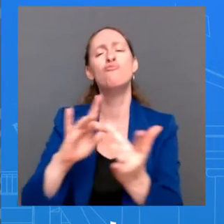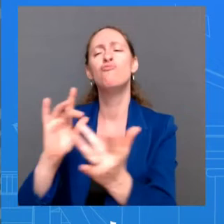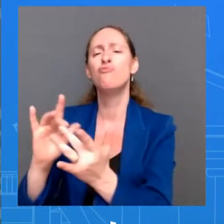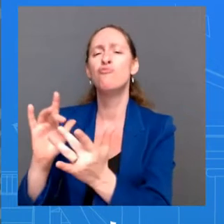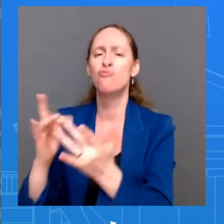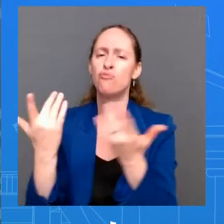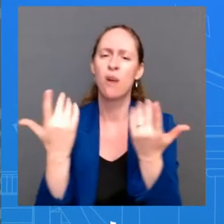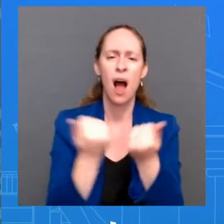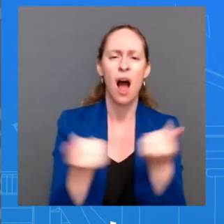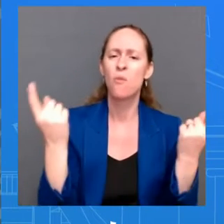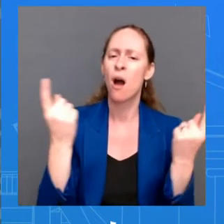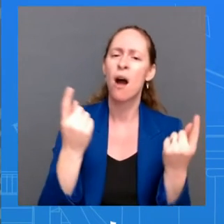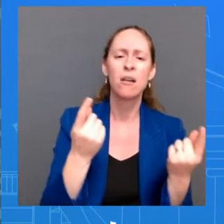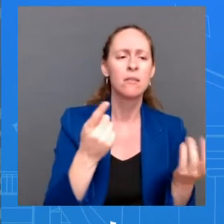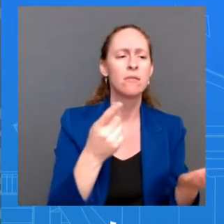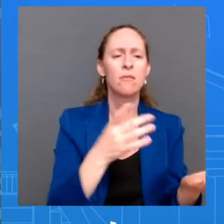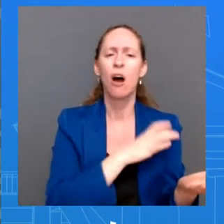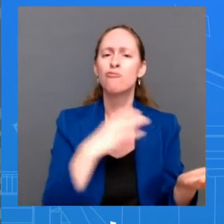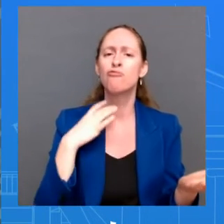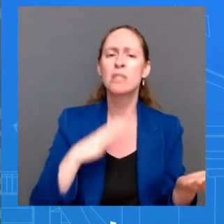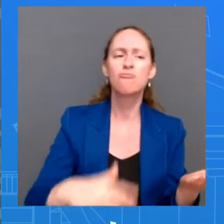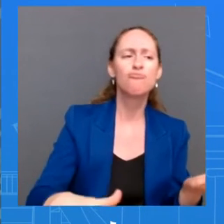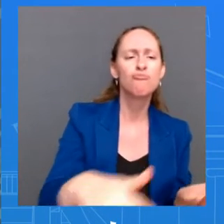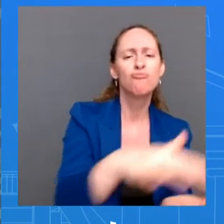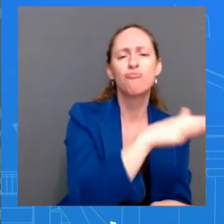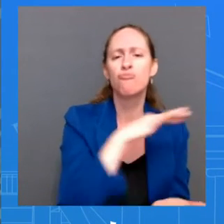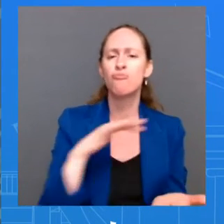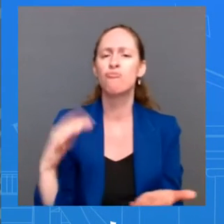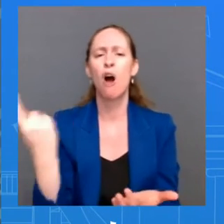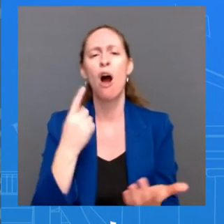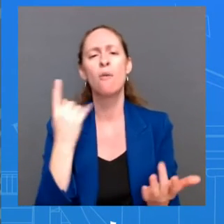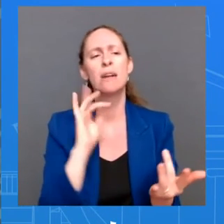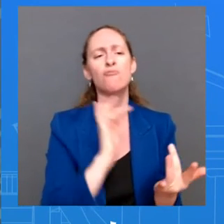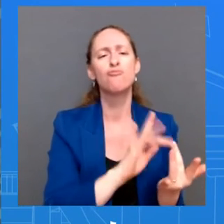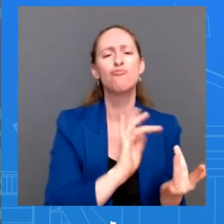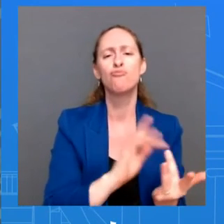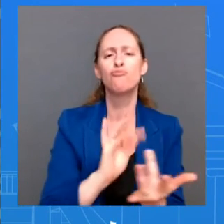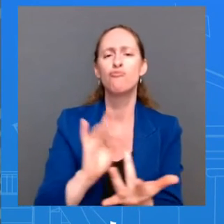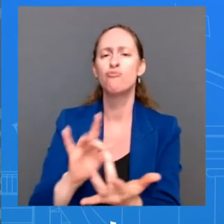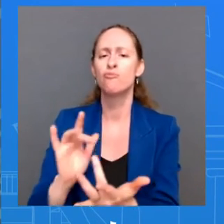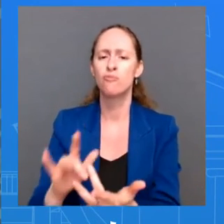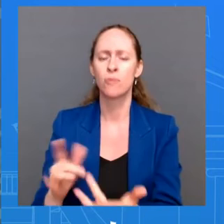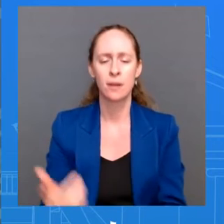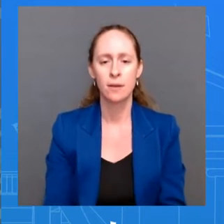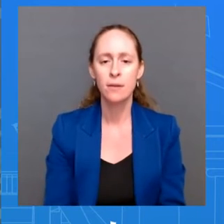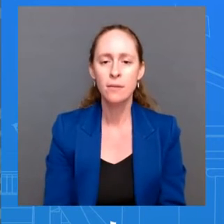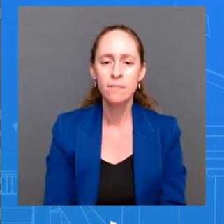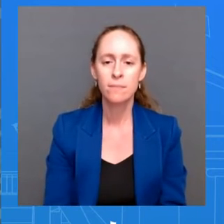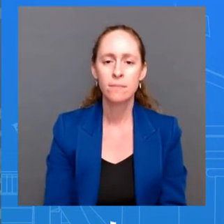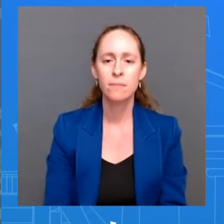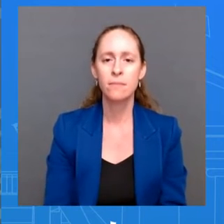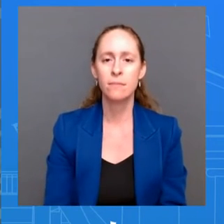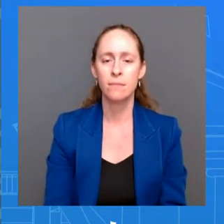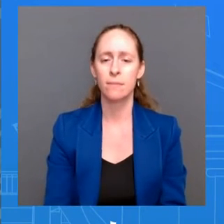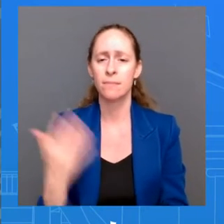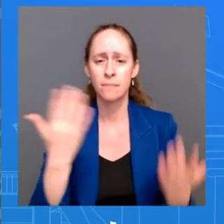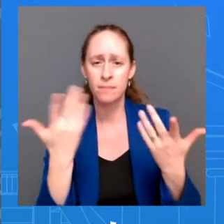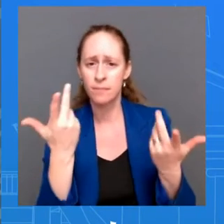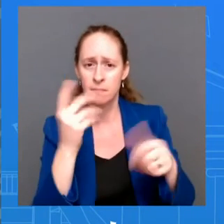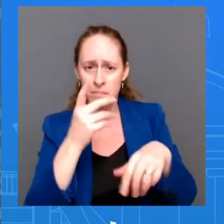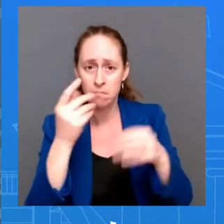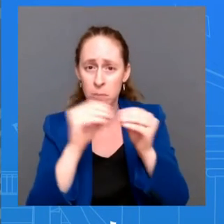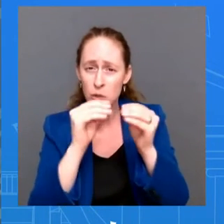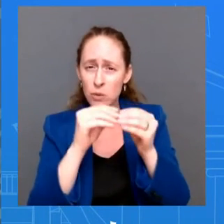on this bill, offering any technical assistance or any guidance that they might need from us. But I don't have anything to read out